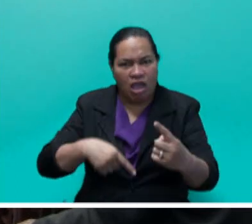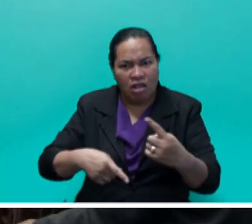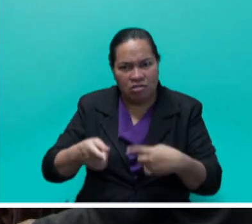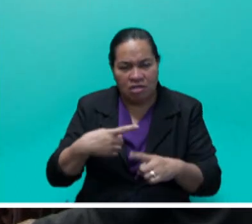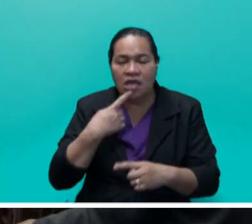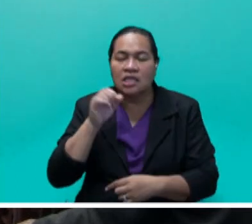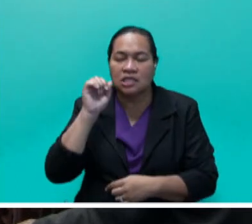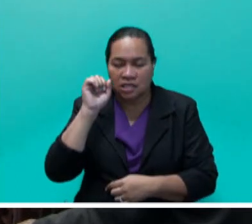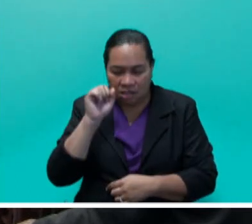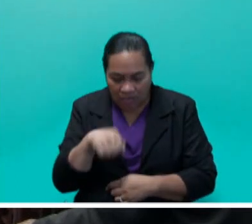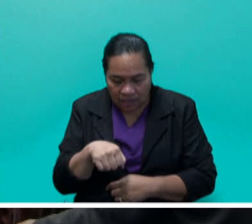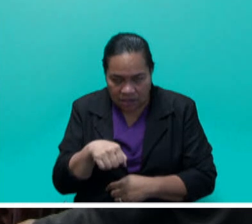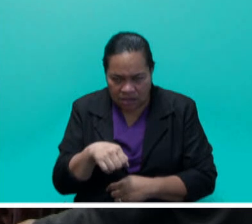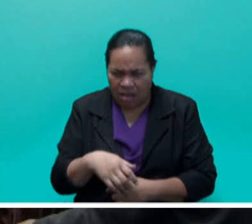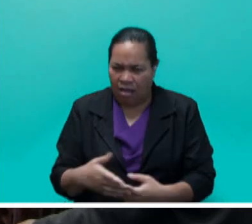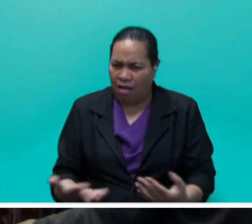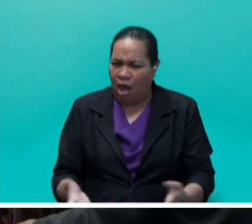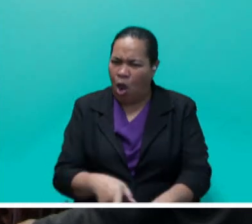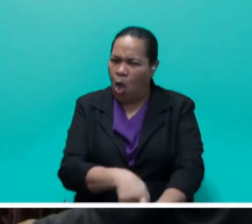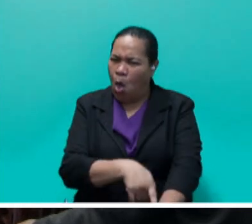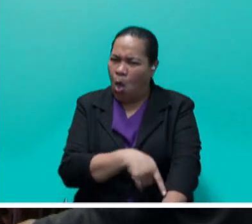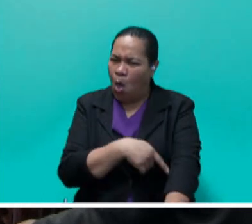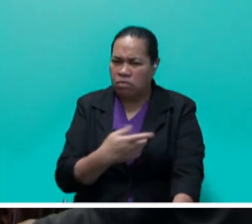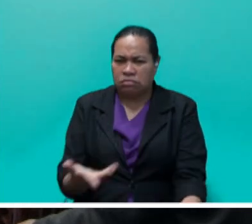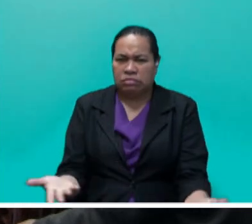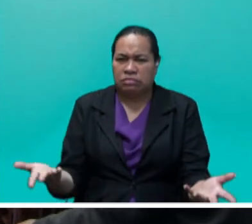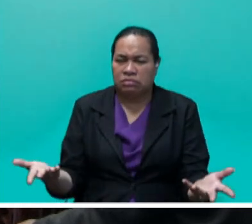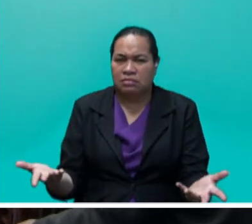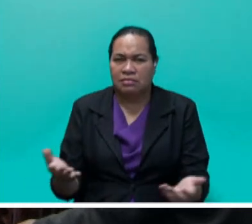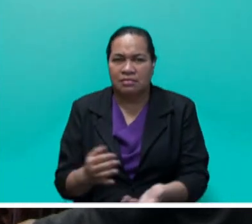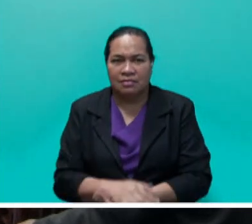Yes, Honourable. It's really taken a long while, eh?